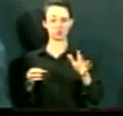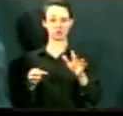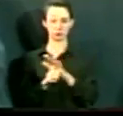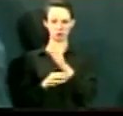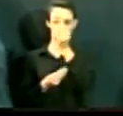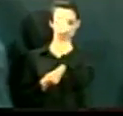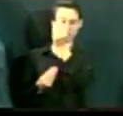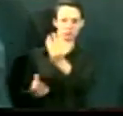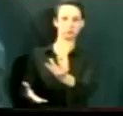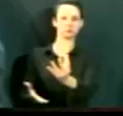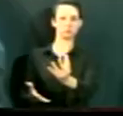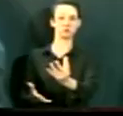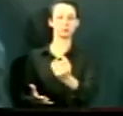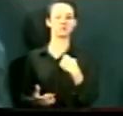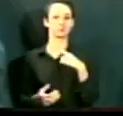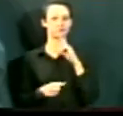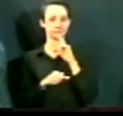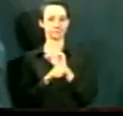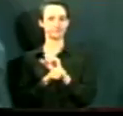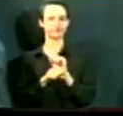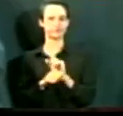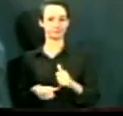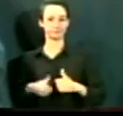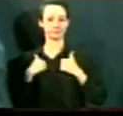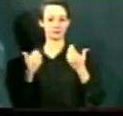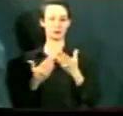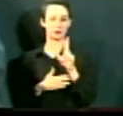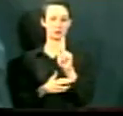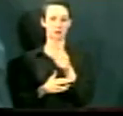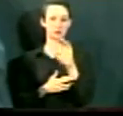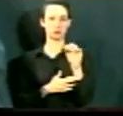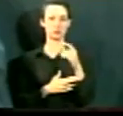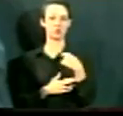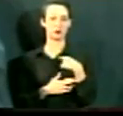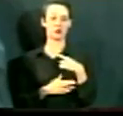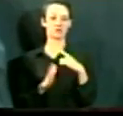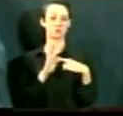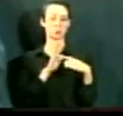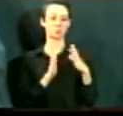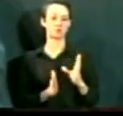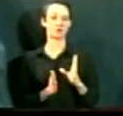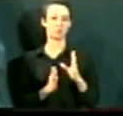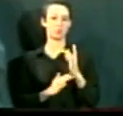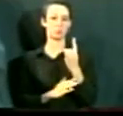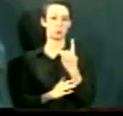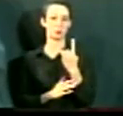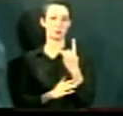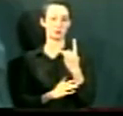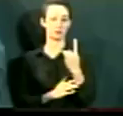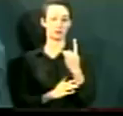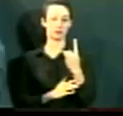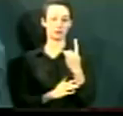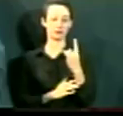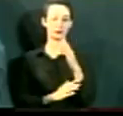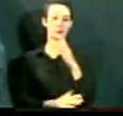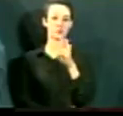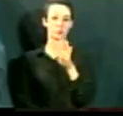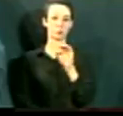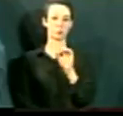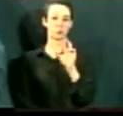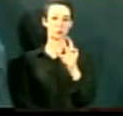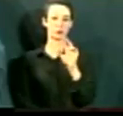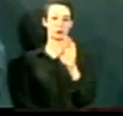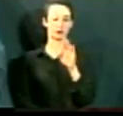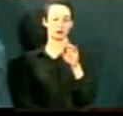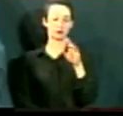I actually, as a resident of Knox County, I am also a representative of one of the 403B plan providers for the